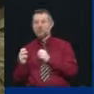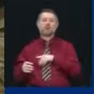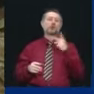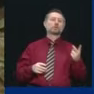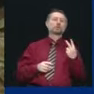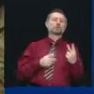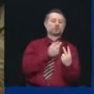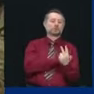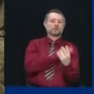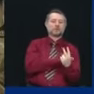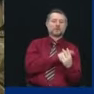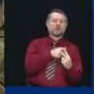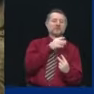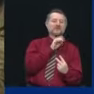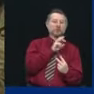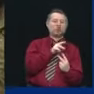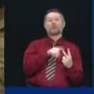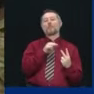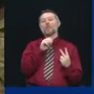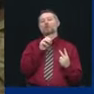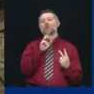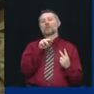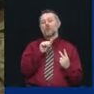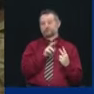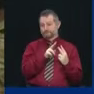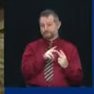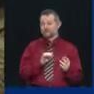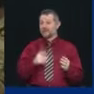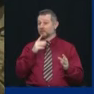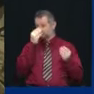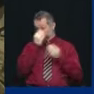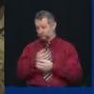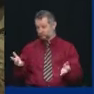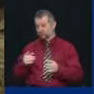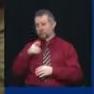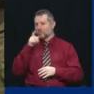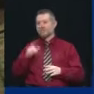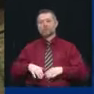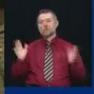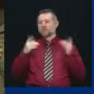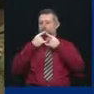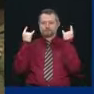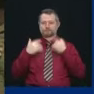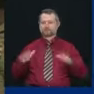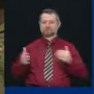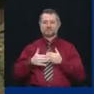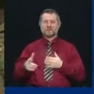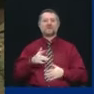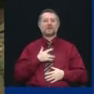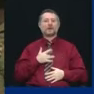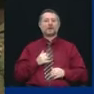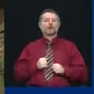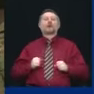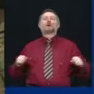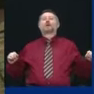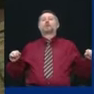Moderna. But they are saying you don't need to wear a mask. So that is liberating, especially now that the